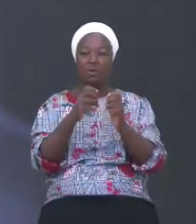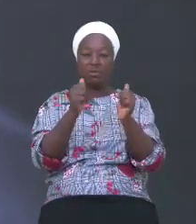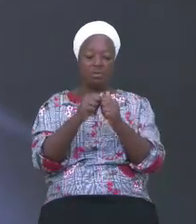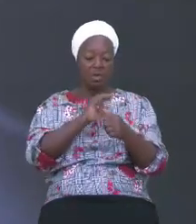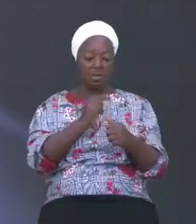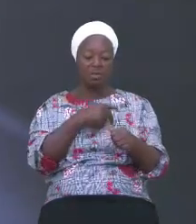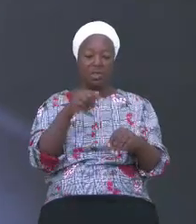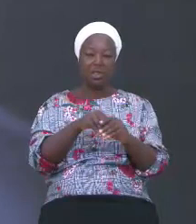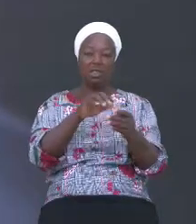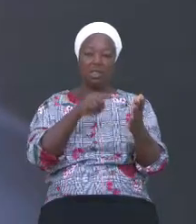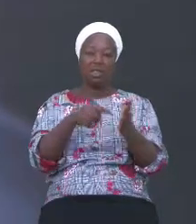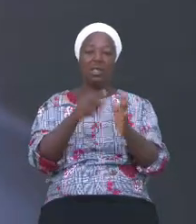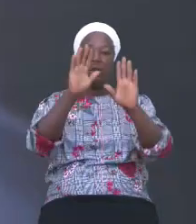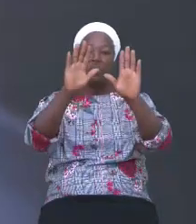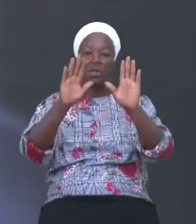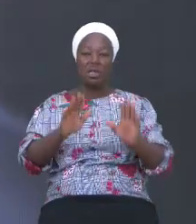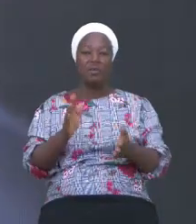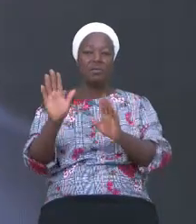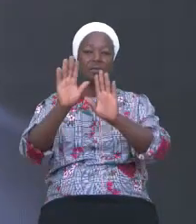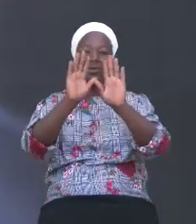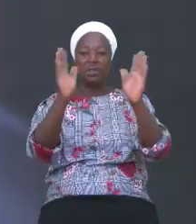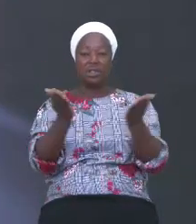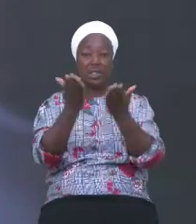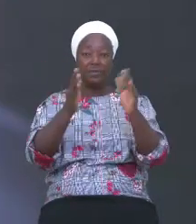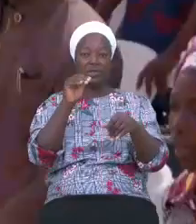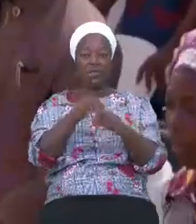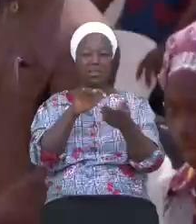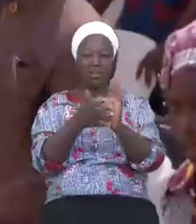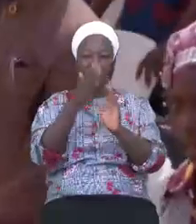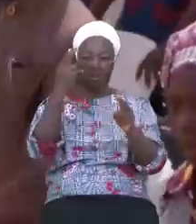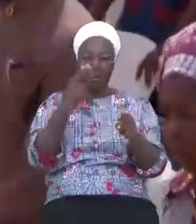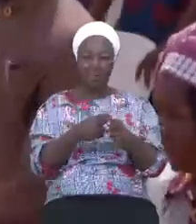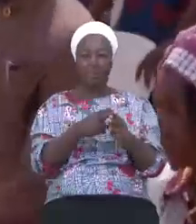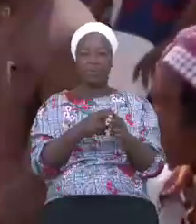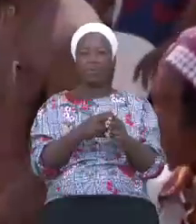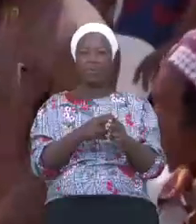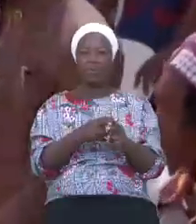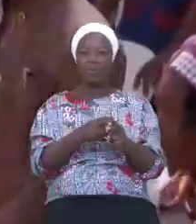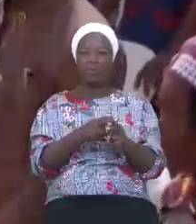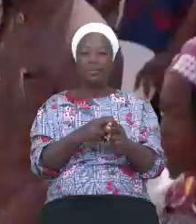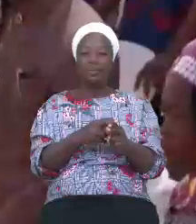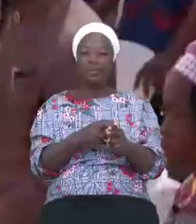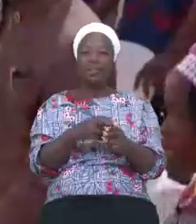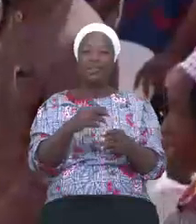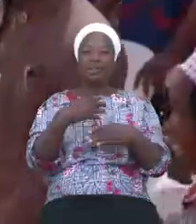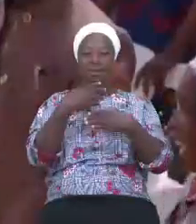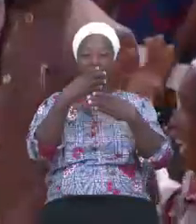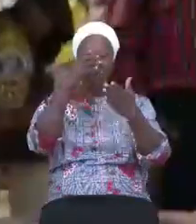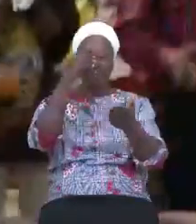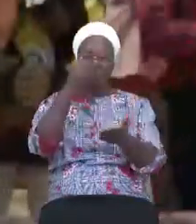in this wonderful service in Jesus' name. Amen. Amen.